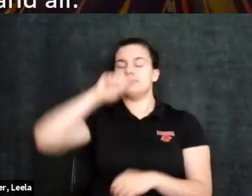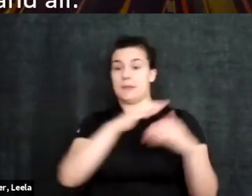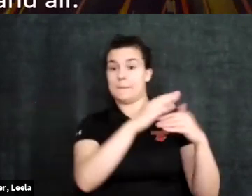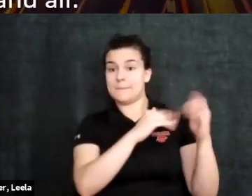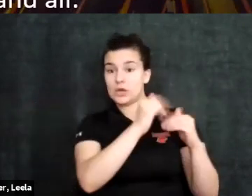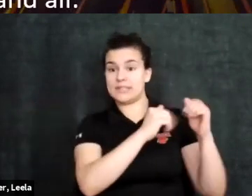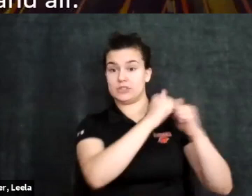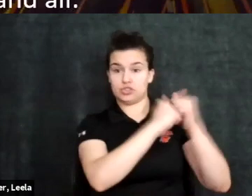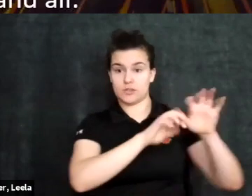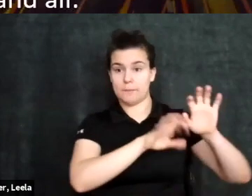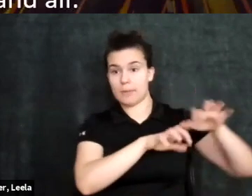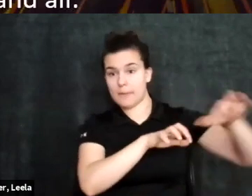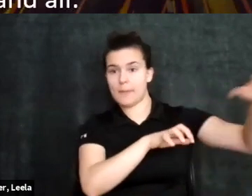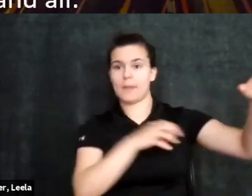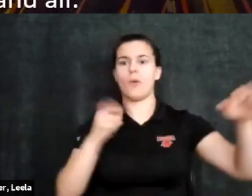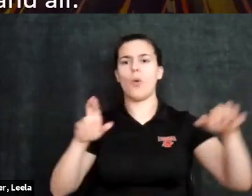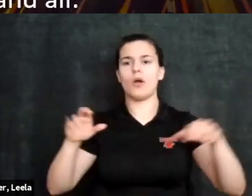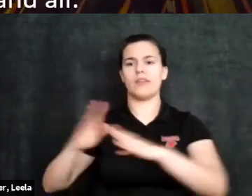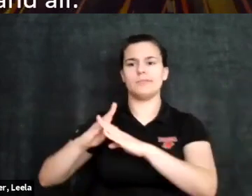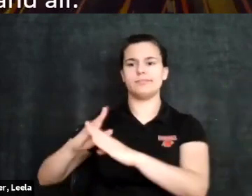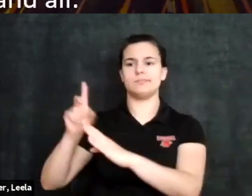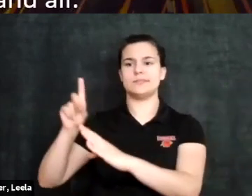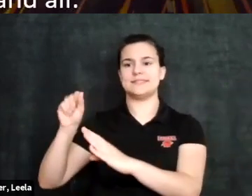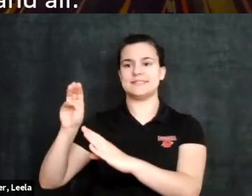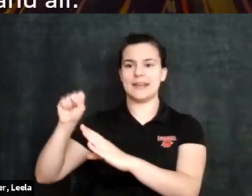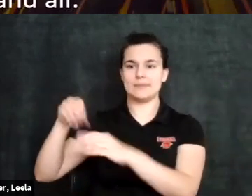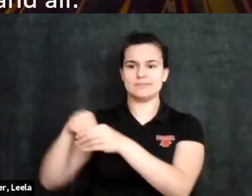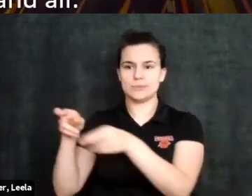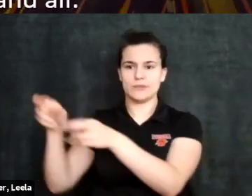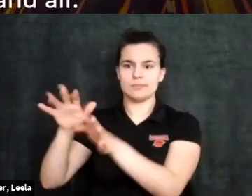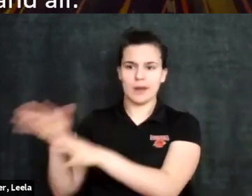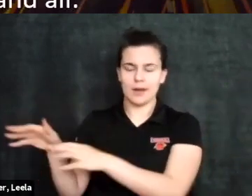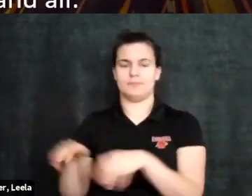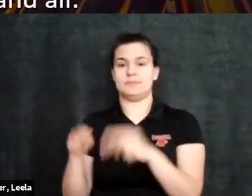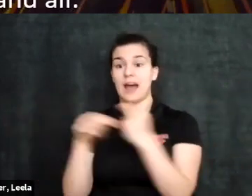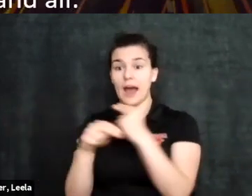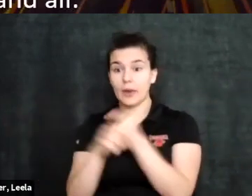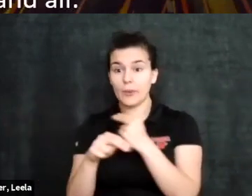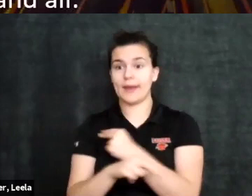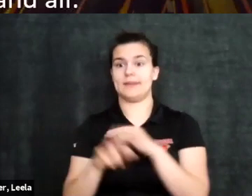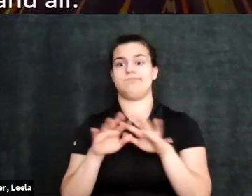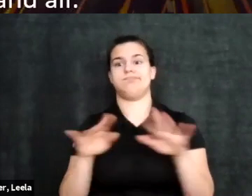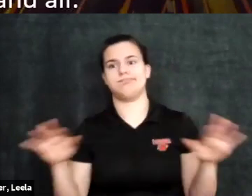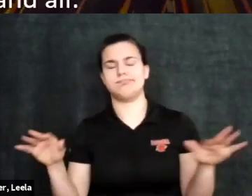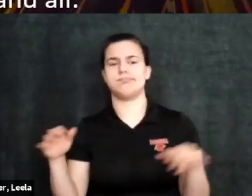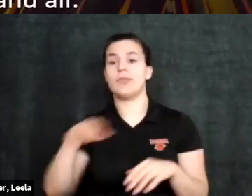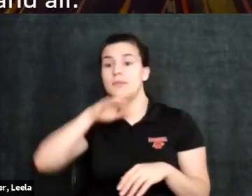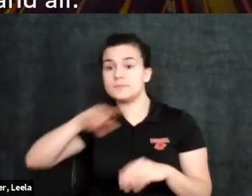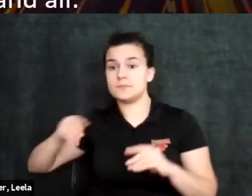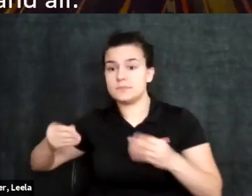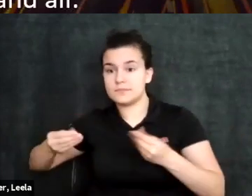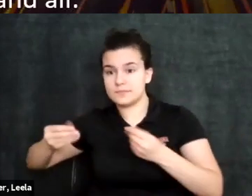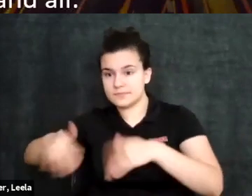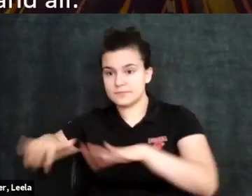infrastructure, the roadways and the railways and the marine highways, resource conservation, soil stabilization, and then